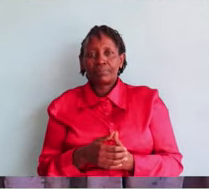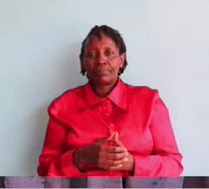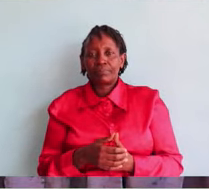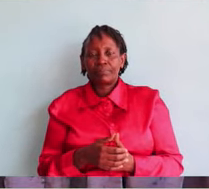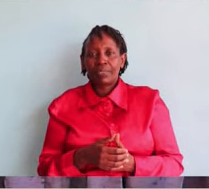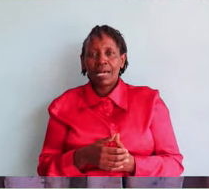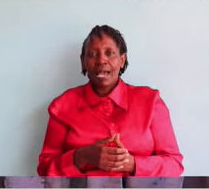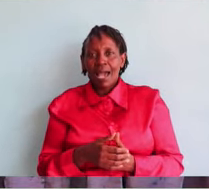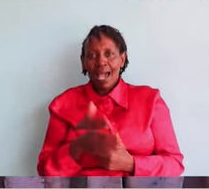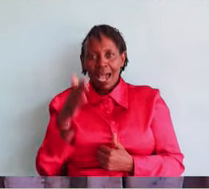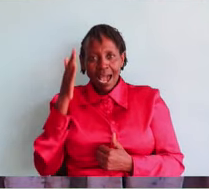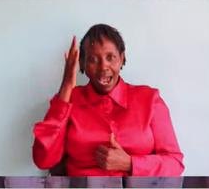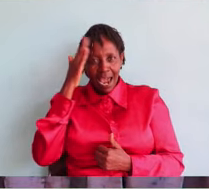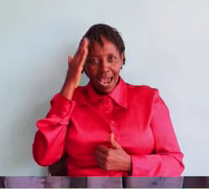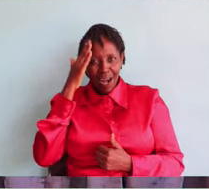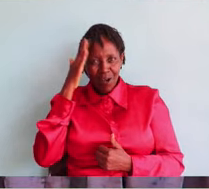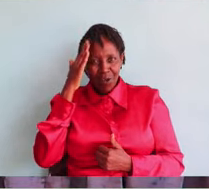I know that